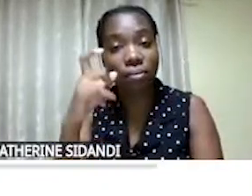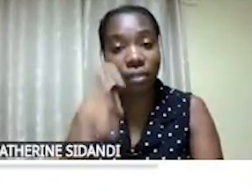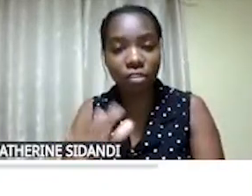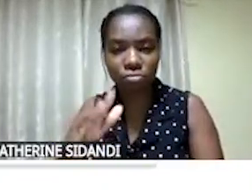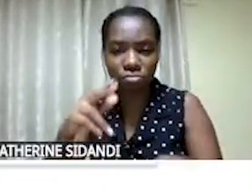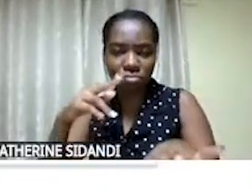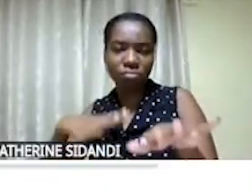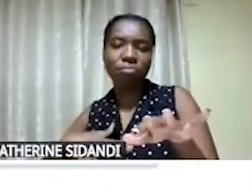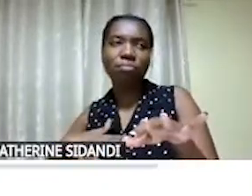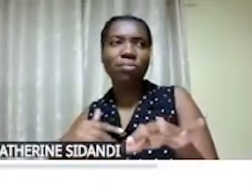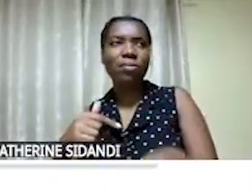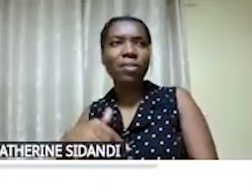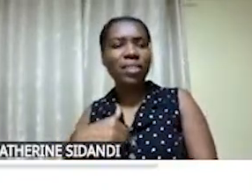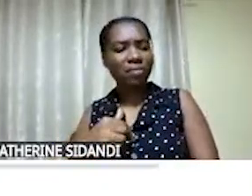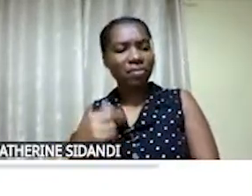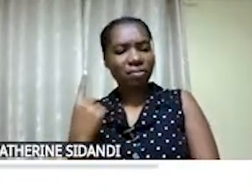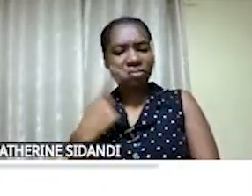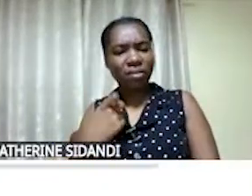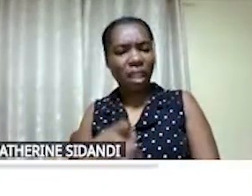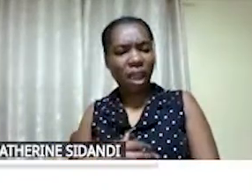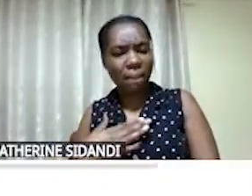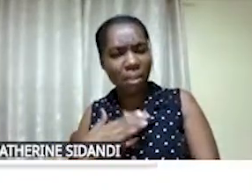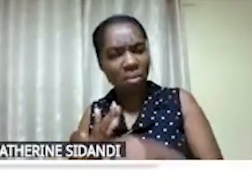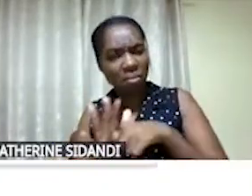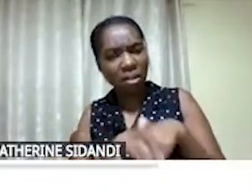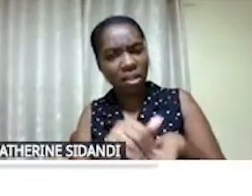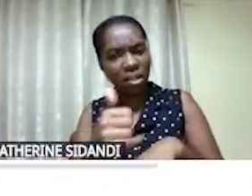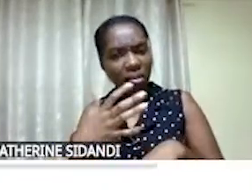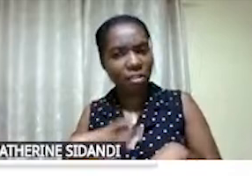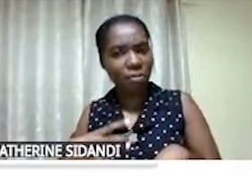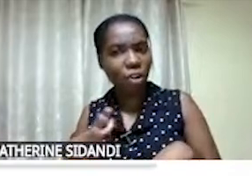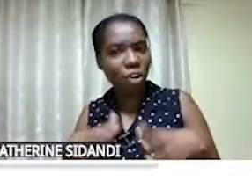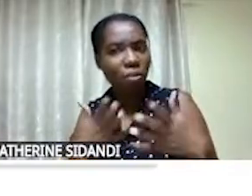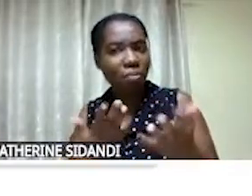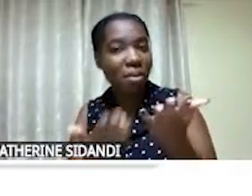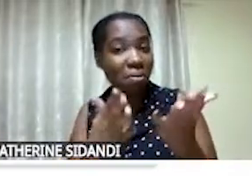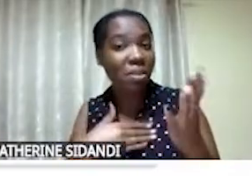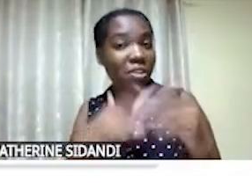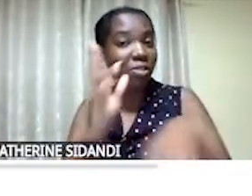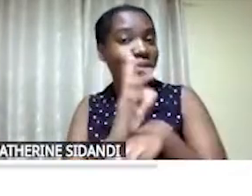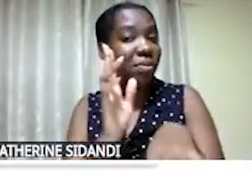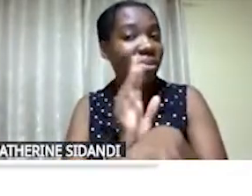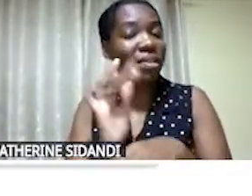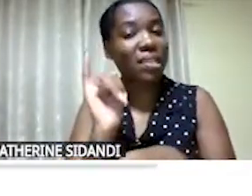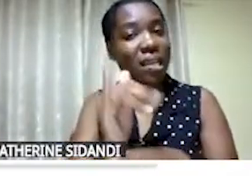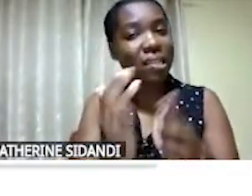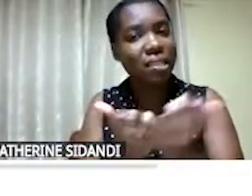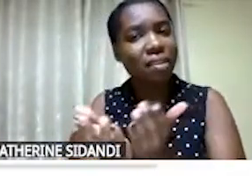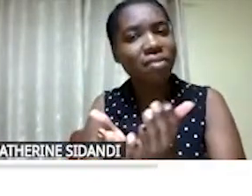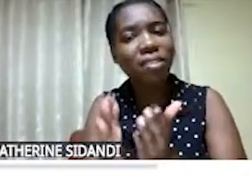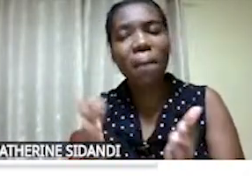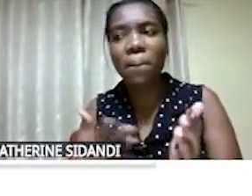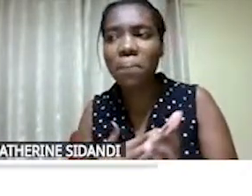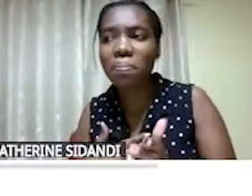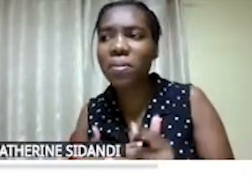ask myself, do I have any biases? You know, perhaps I've been a user of this product or service. What are my biases? You know, what